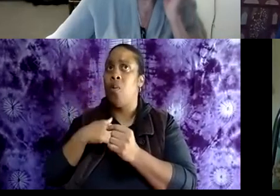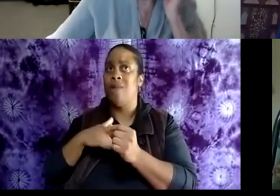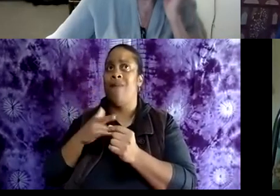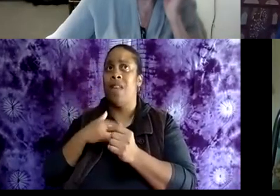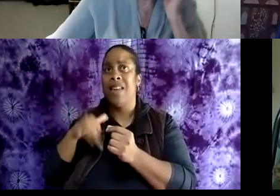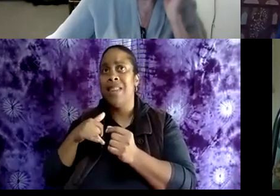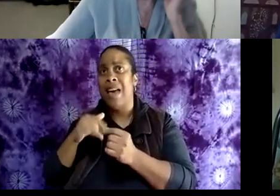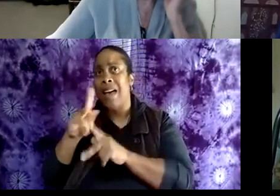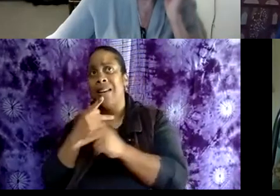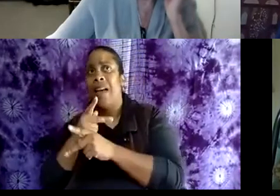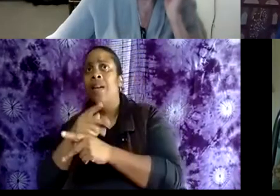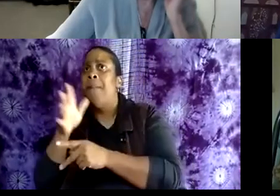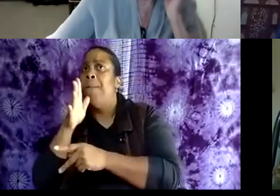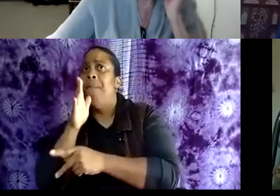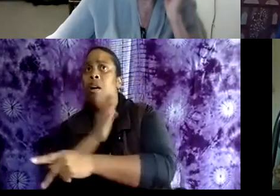like